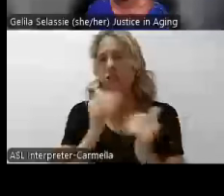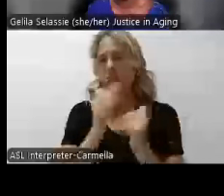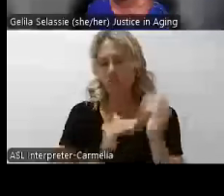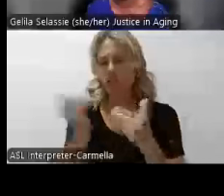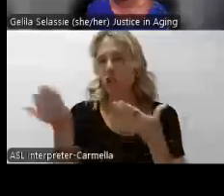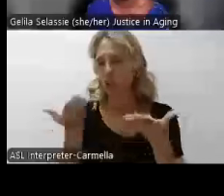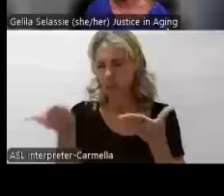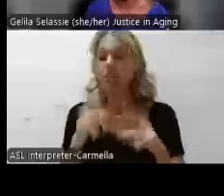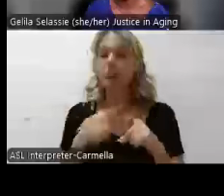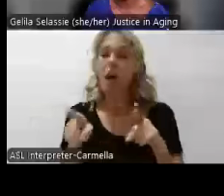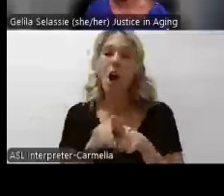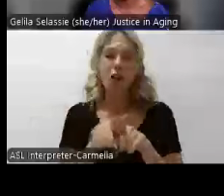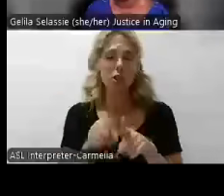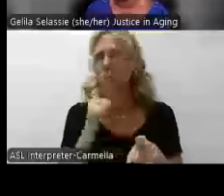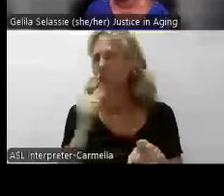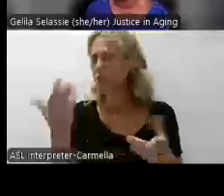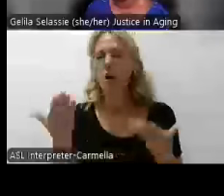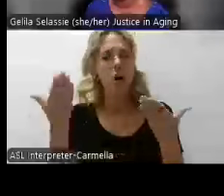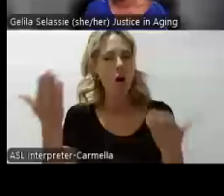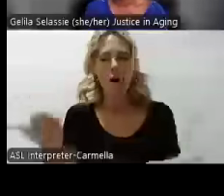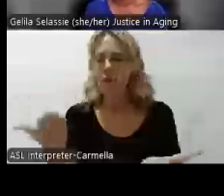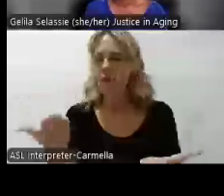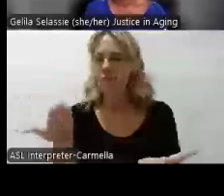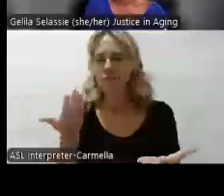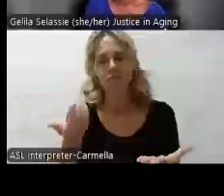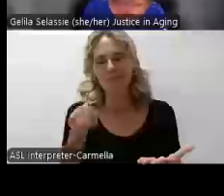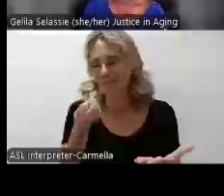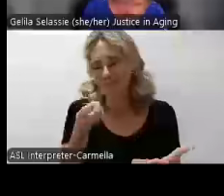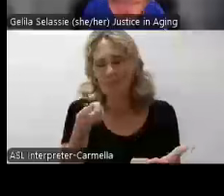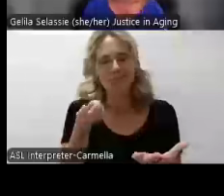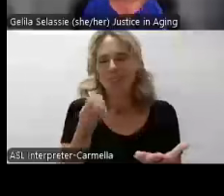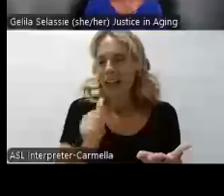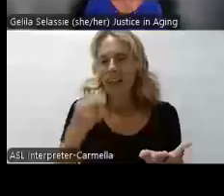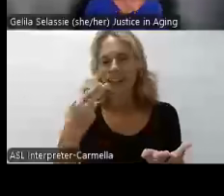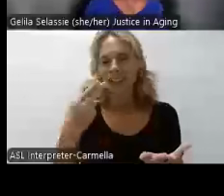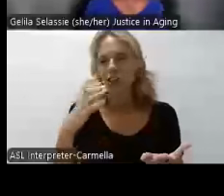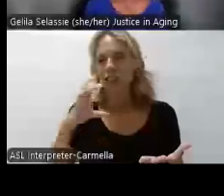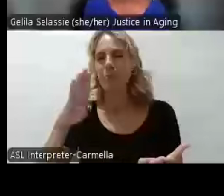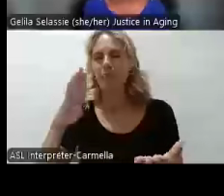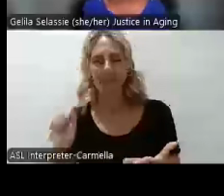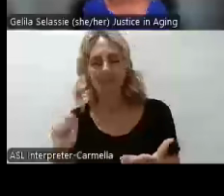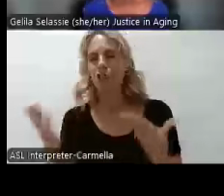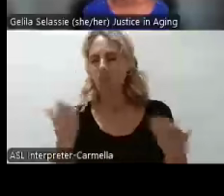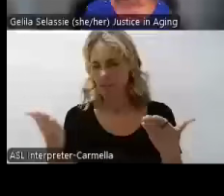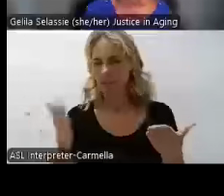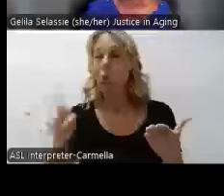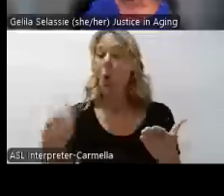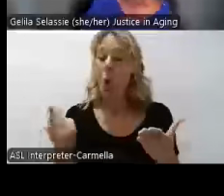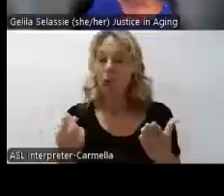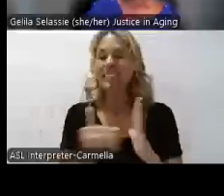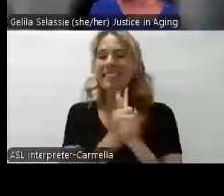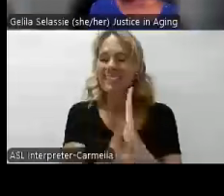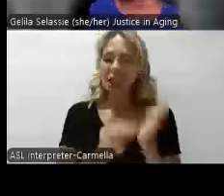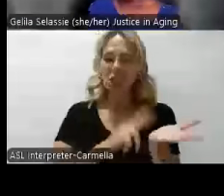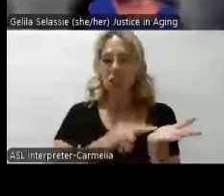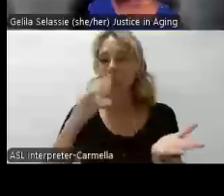services, it really does not offer hardly any of these HCBS services aside from skilled nursing care.